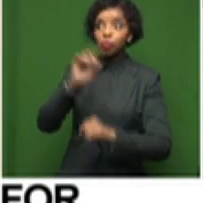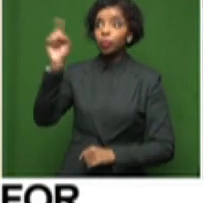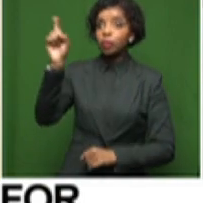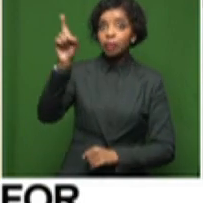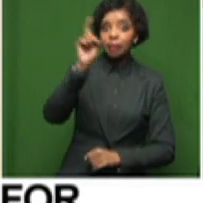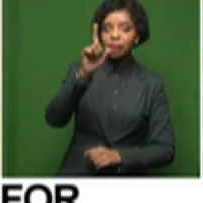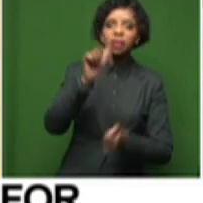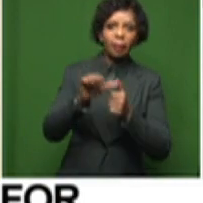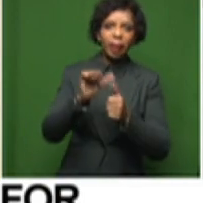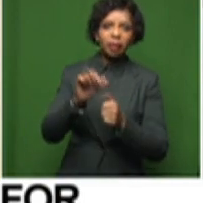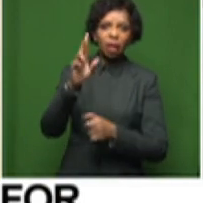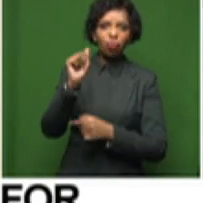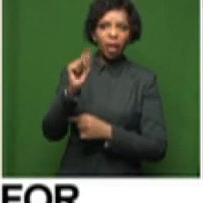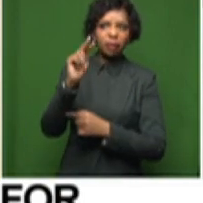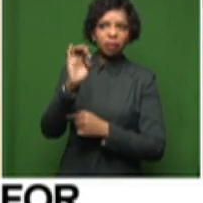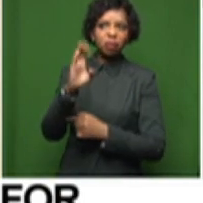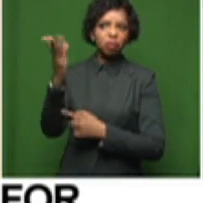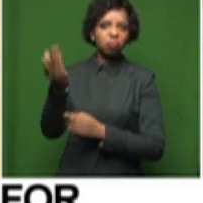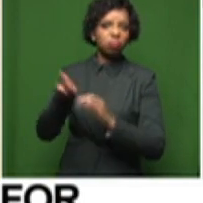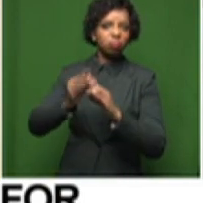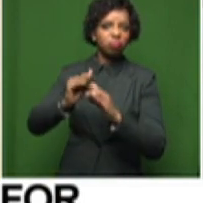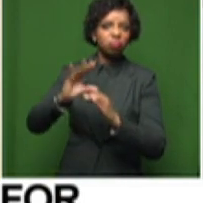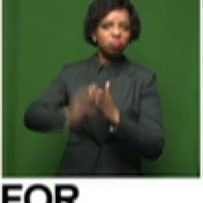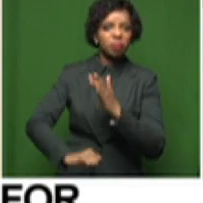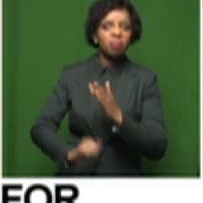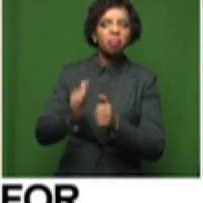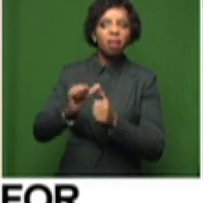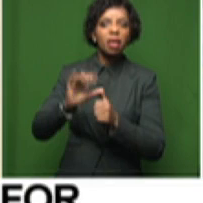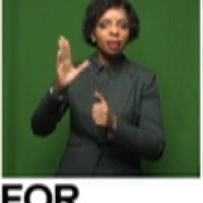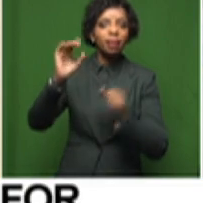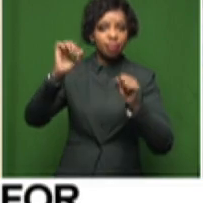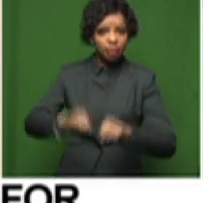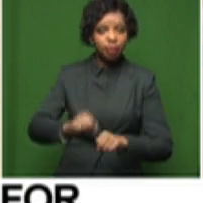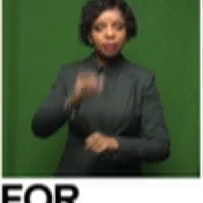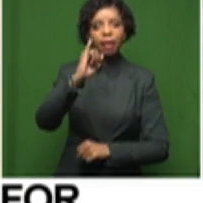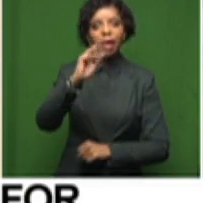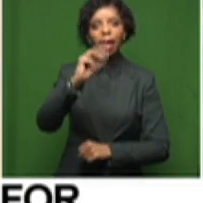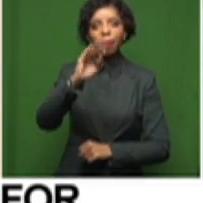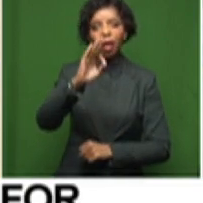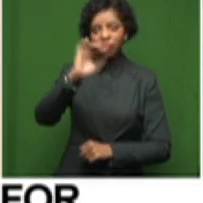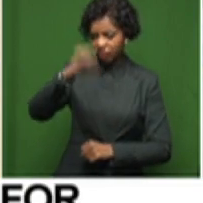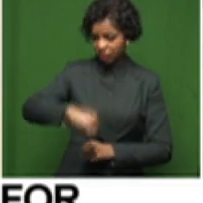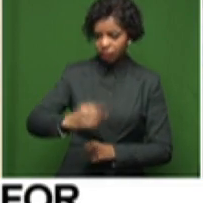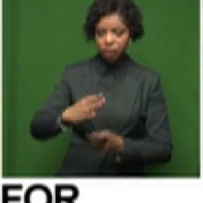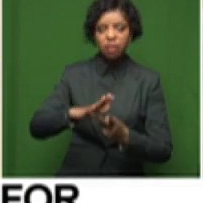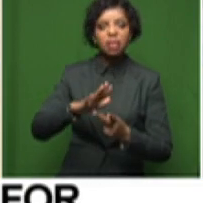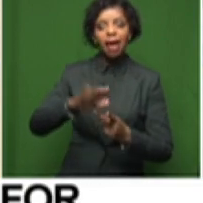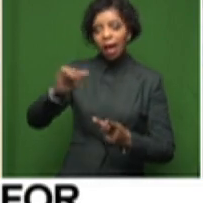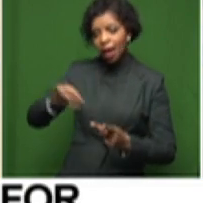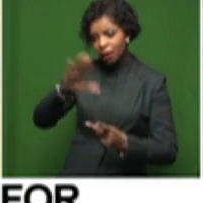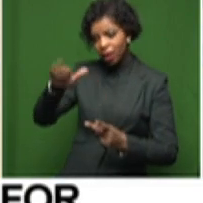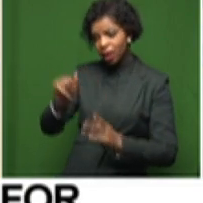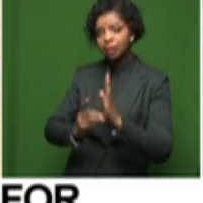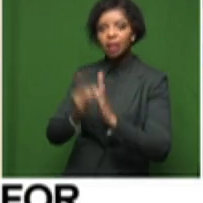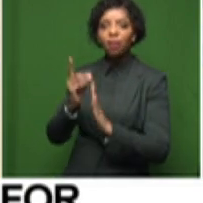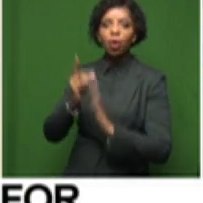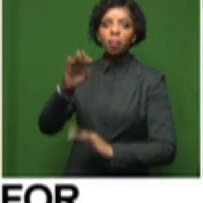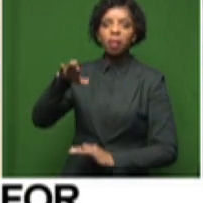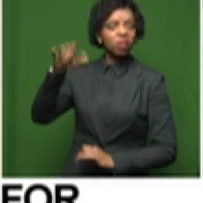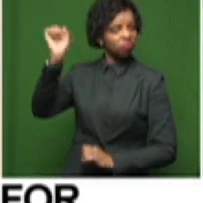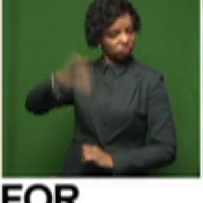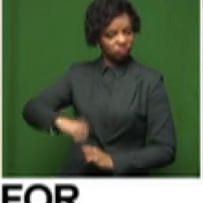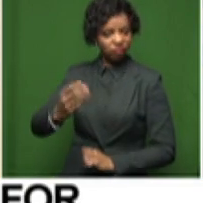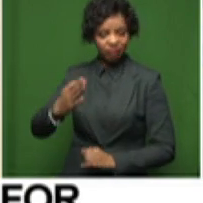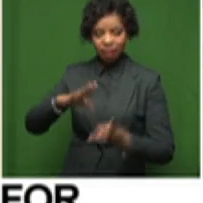IMF. Yes, from the African Development Bank. Yes, from the